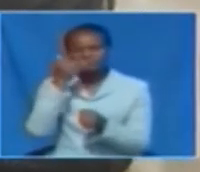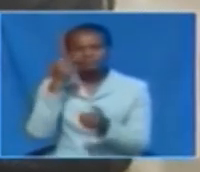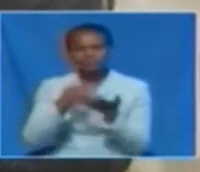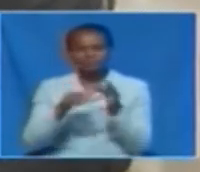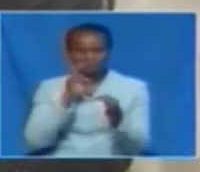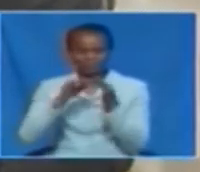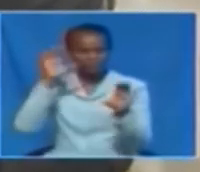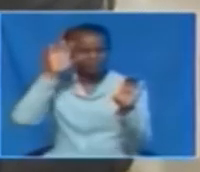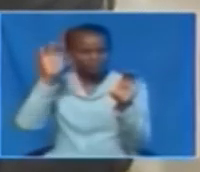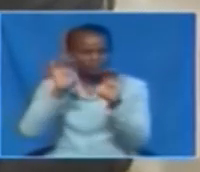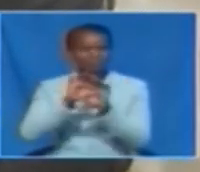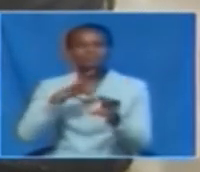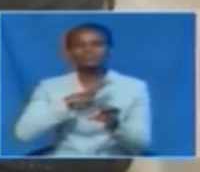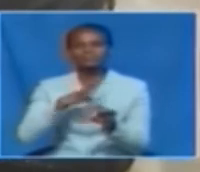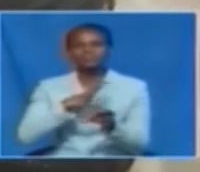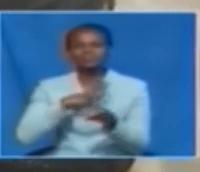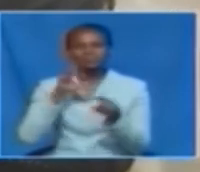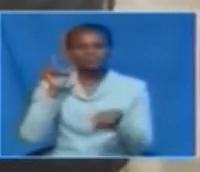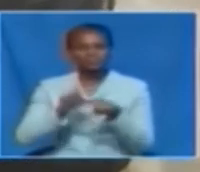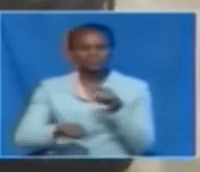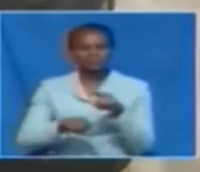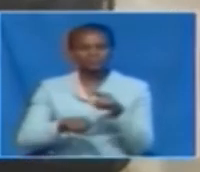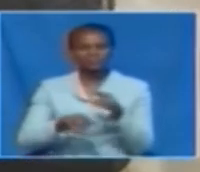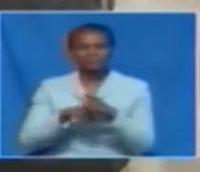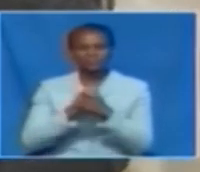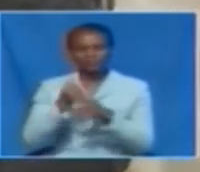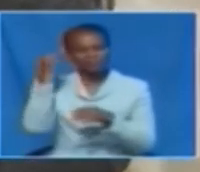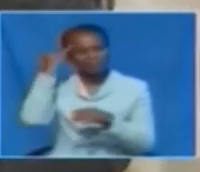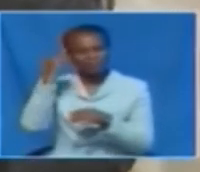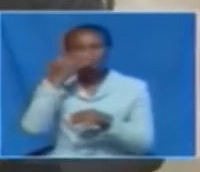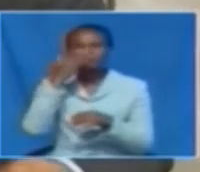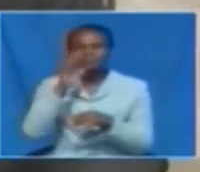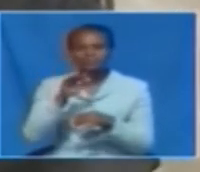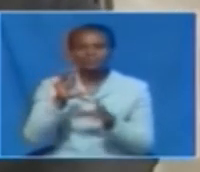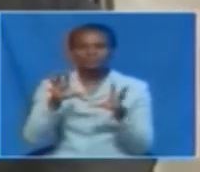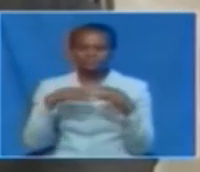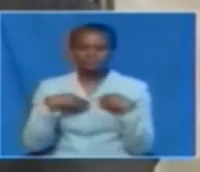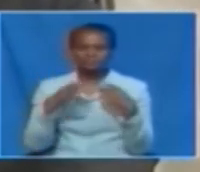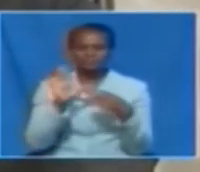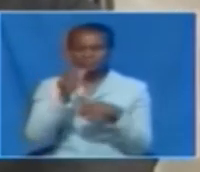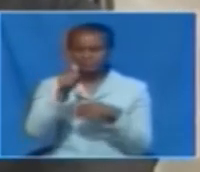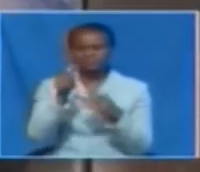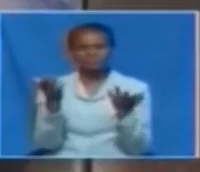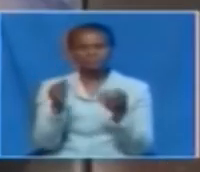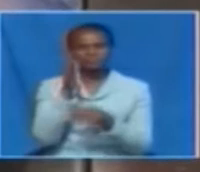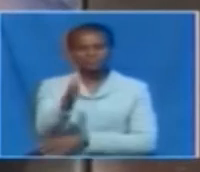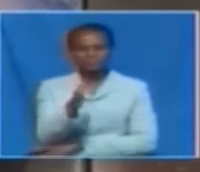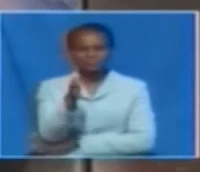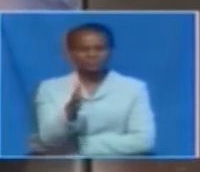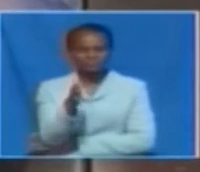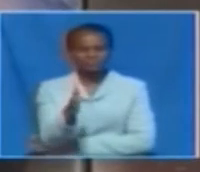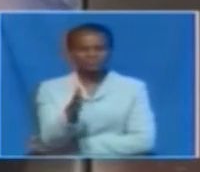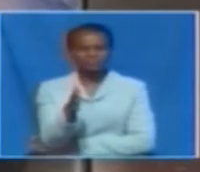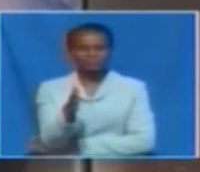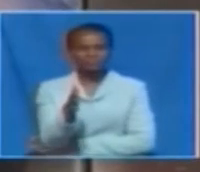the conditions are right, it would not be a bad idea to consider. So have you been approached by the UPND?